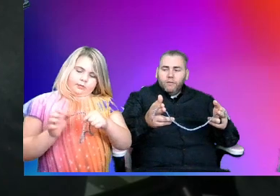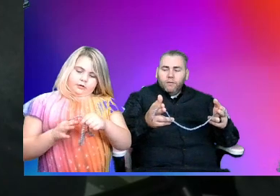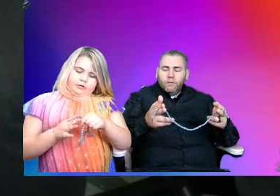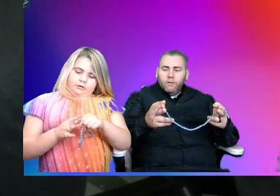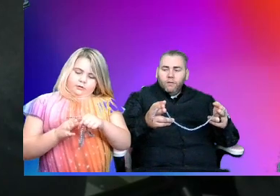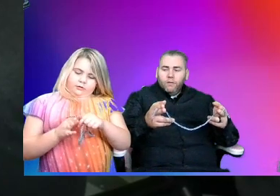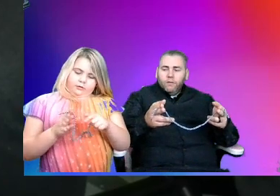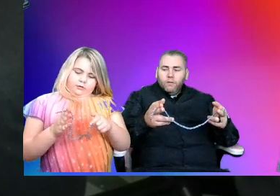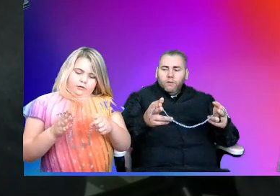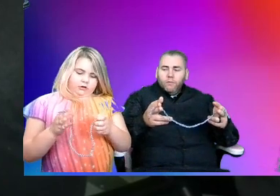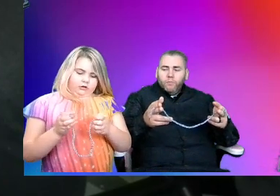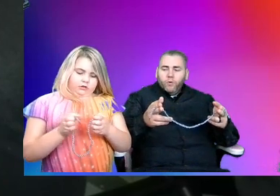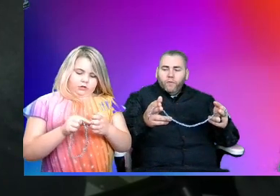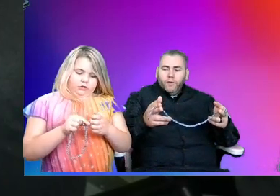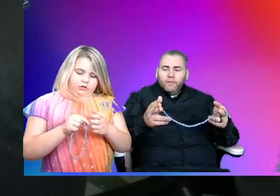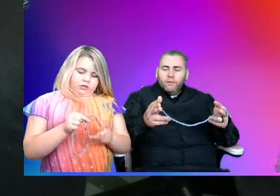it.